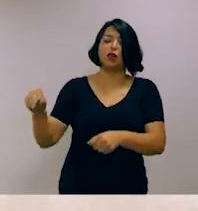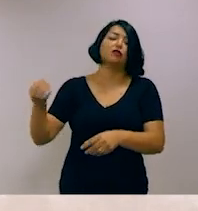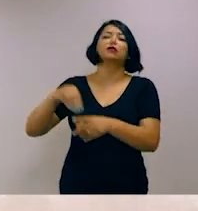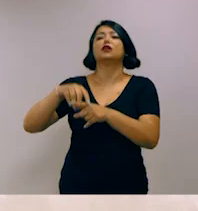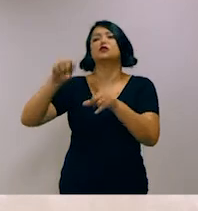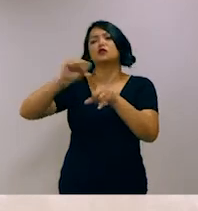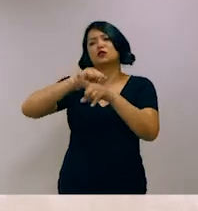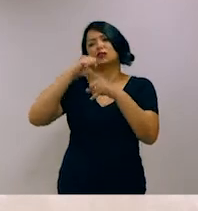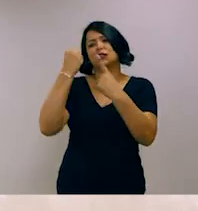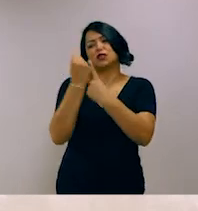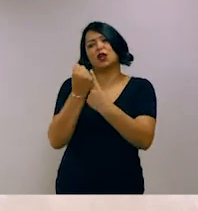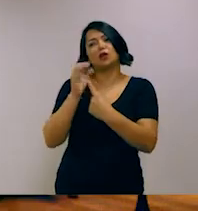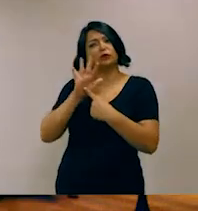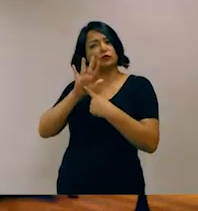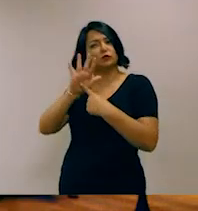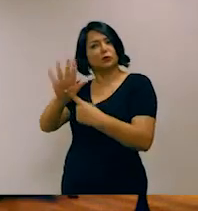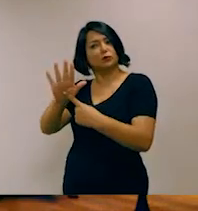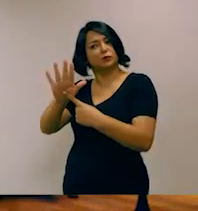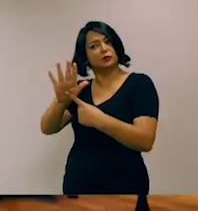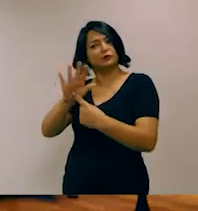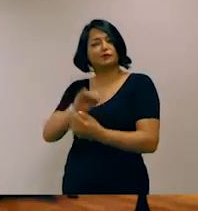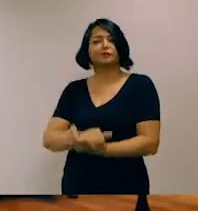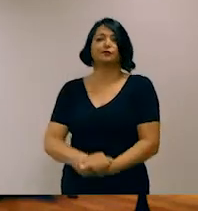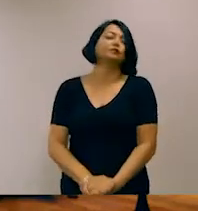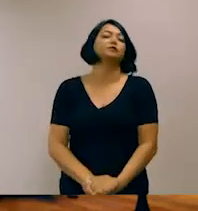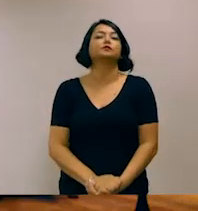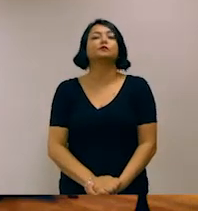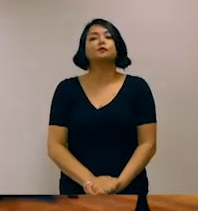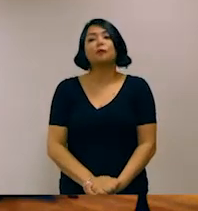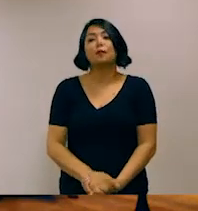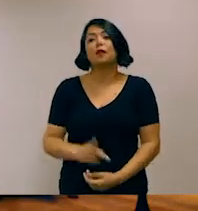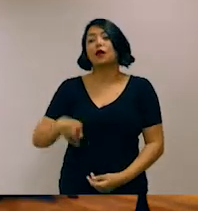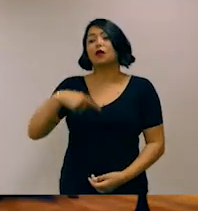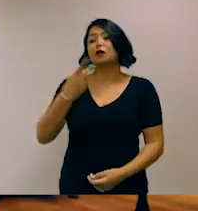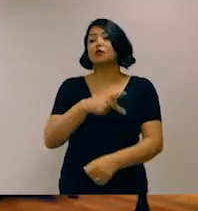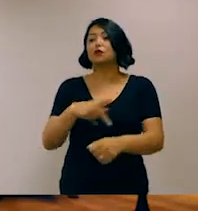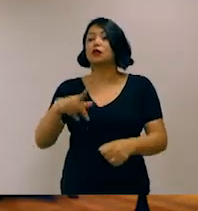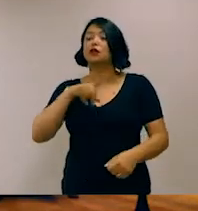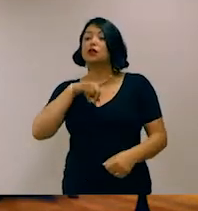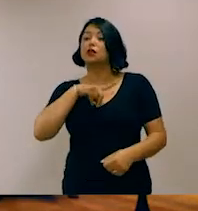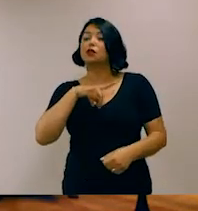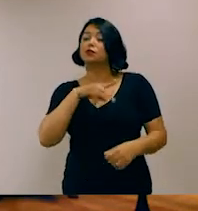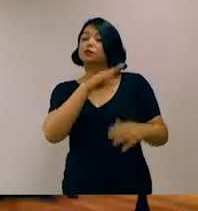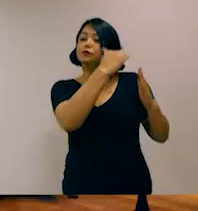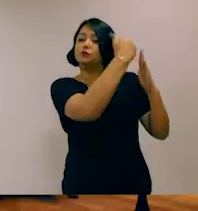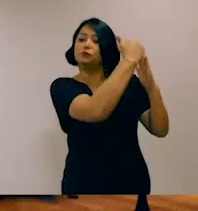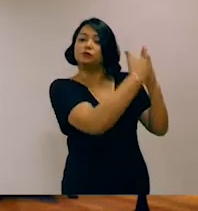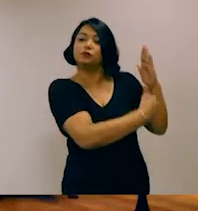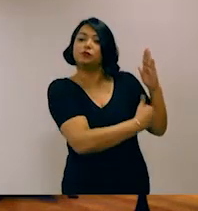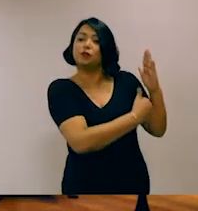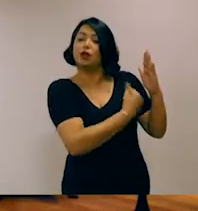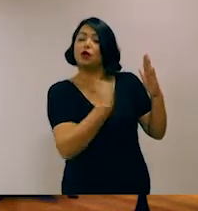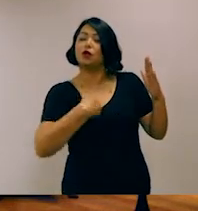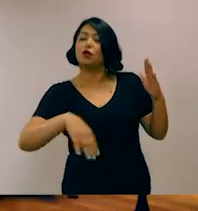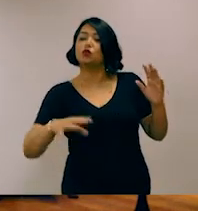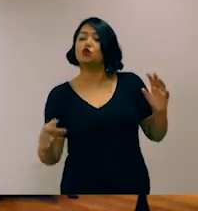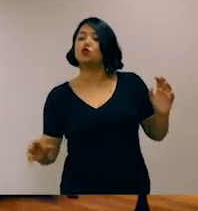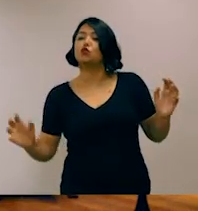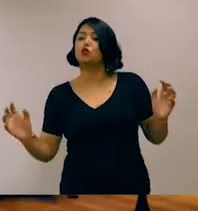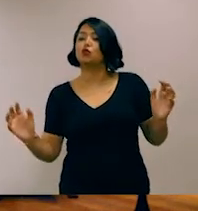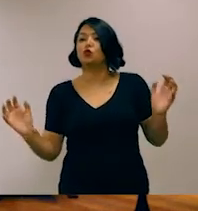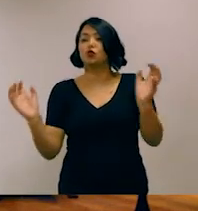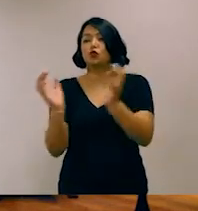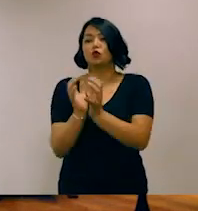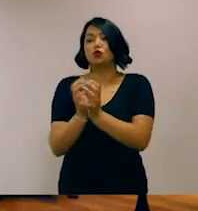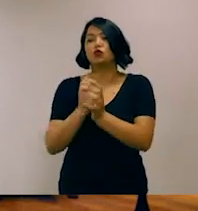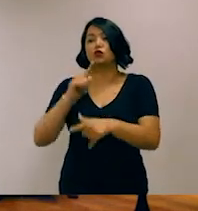For our society, we want to give them more treated data. And within the projects that we are,